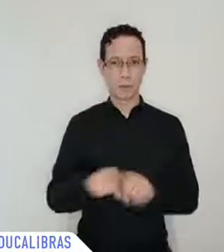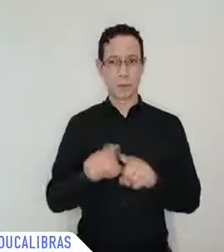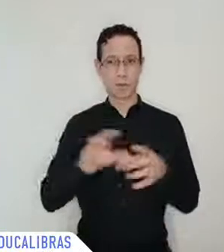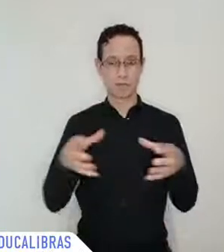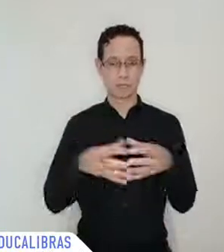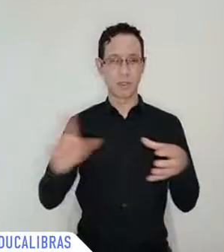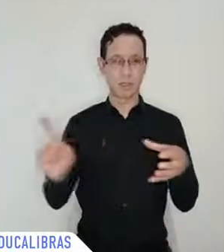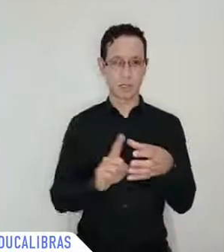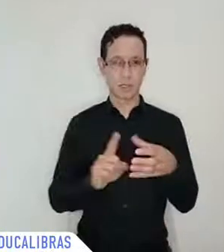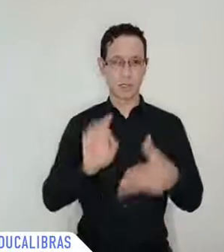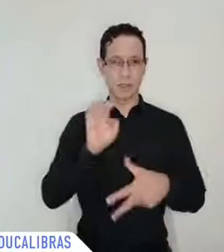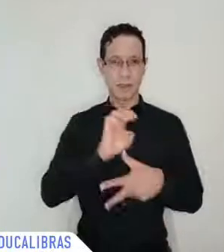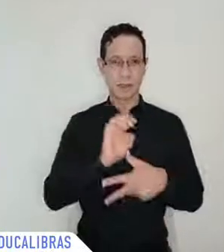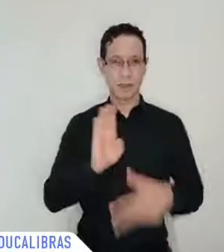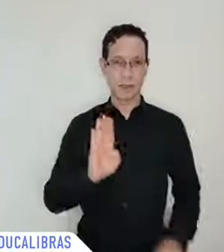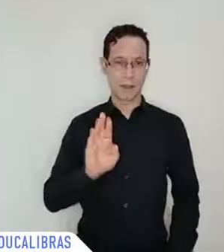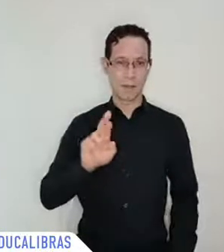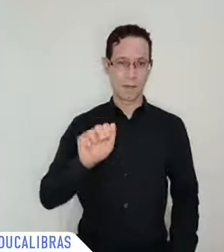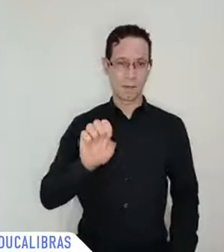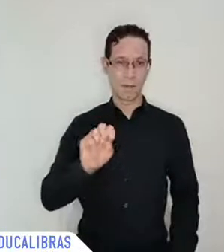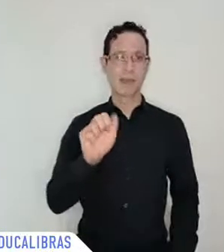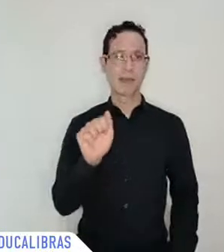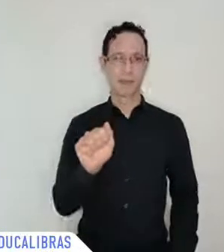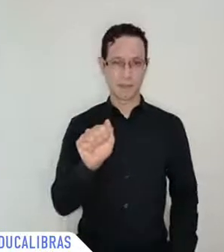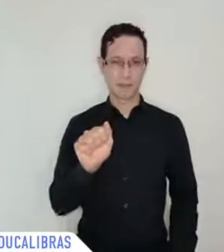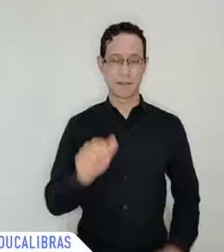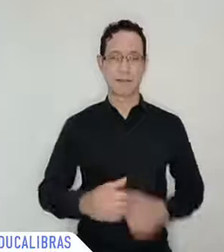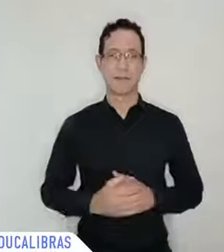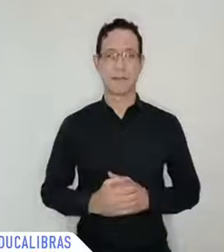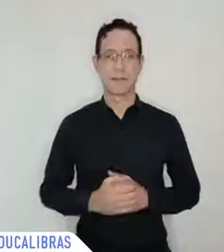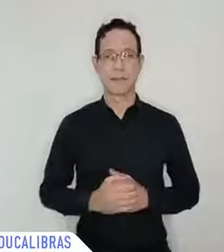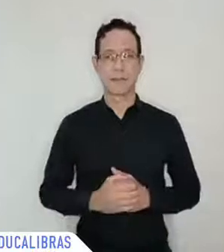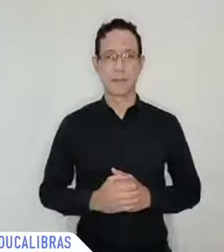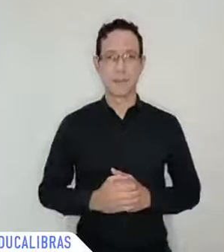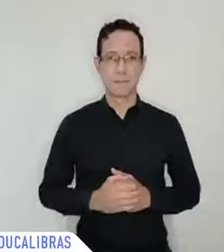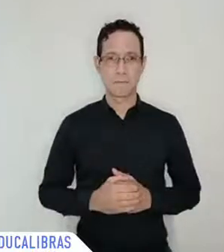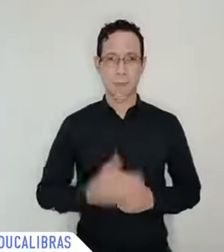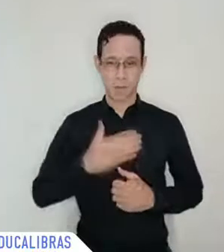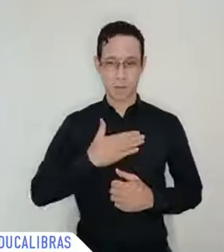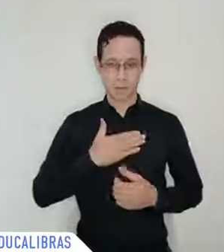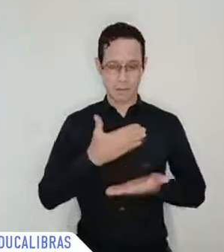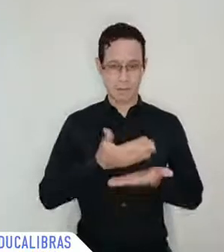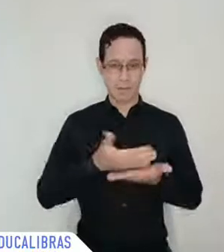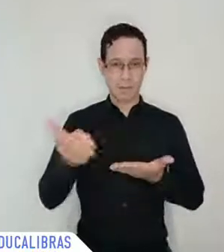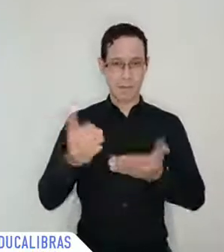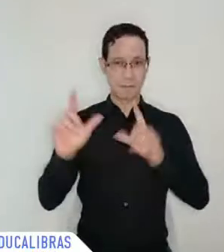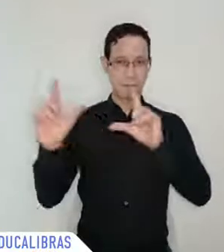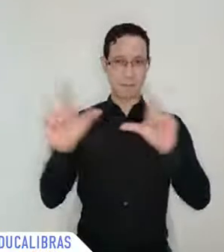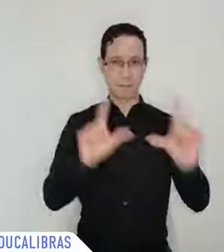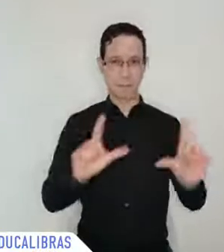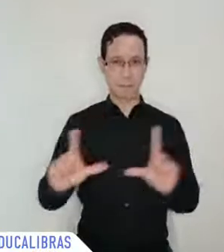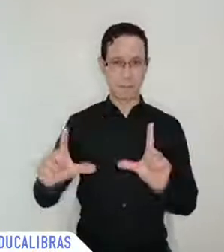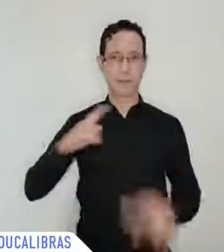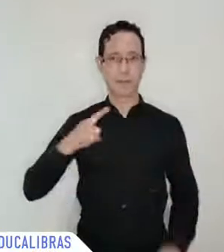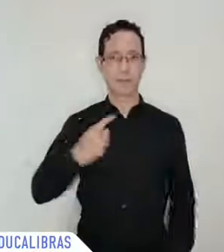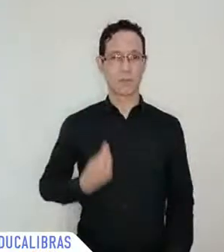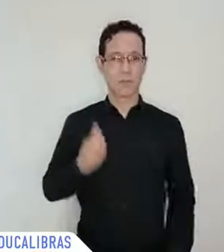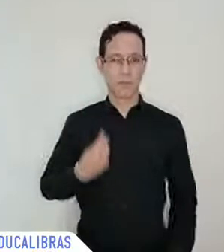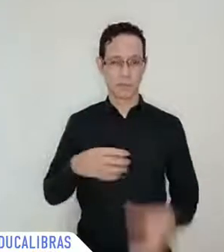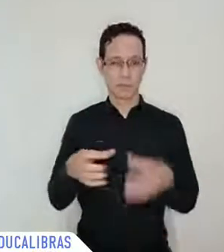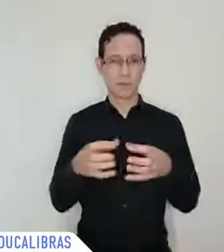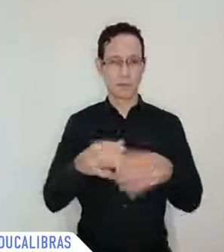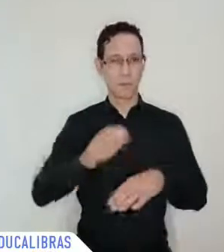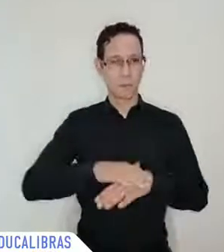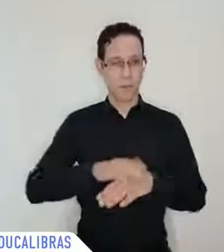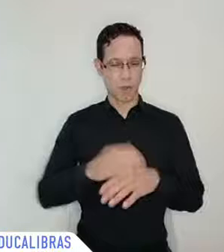I am part of the Brazilian Studies and part of Abrasa, Brazilian Studies Association. I would like to start this panel